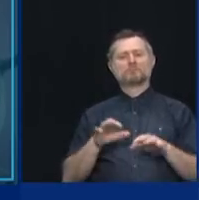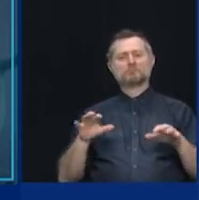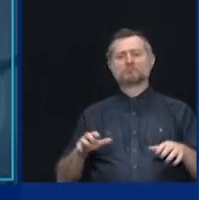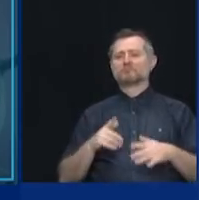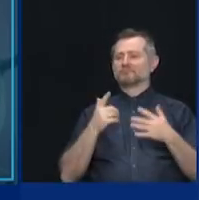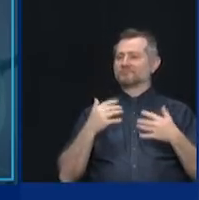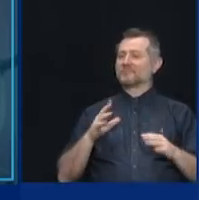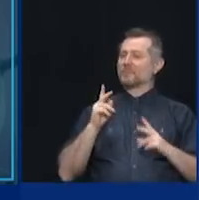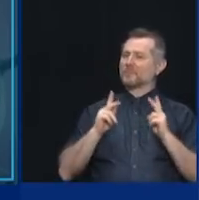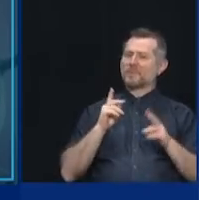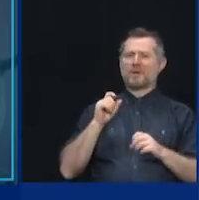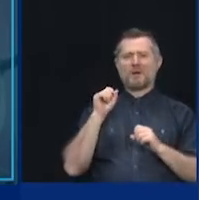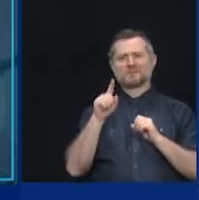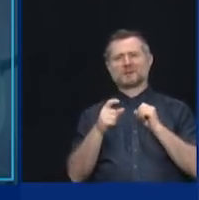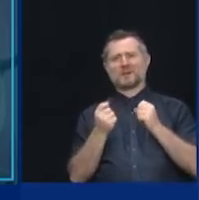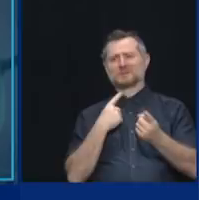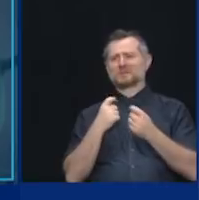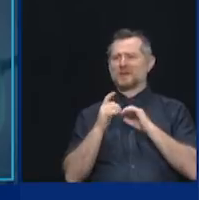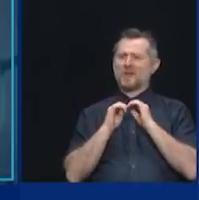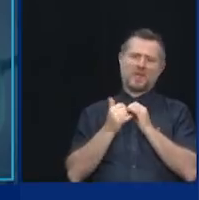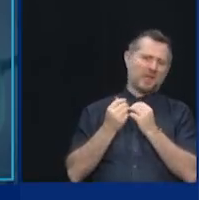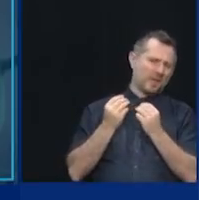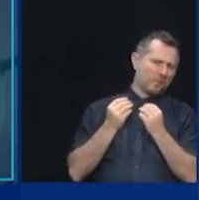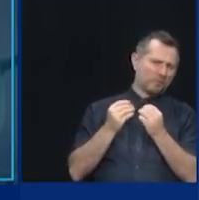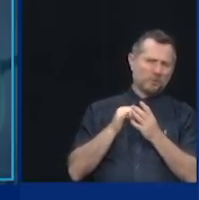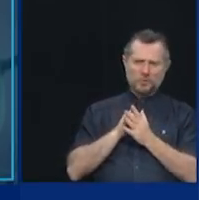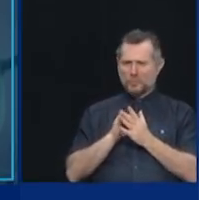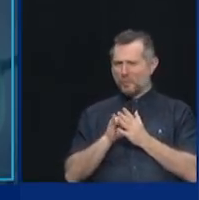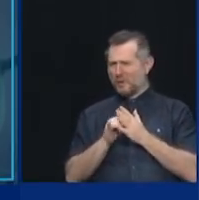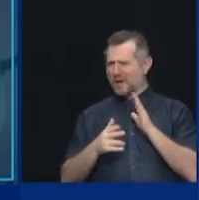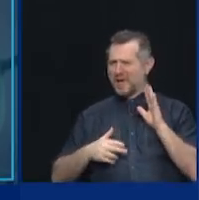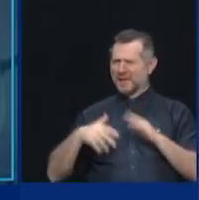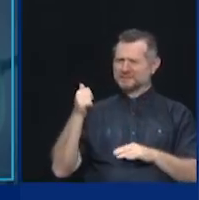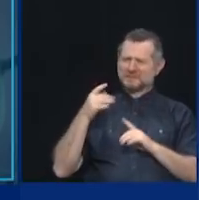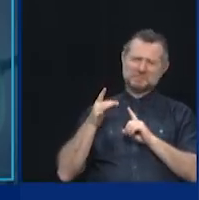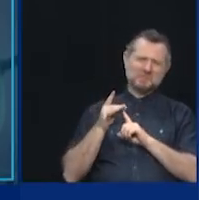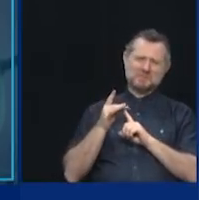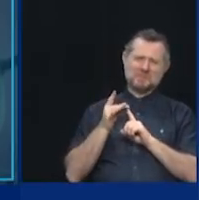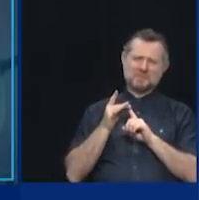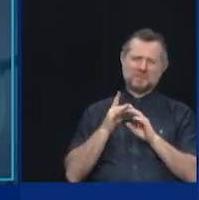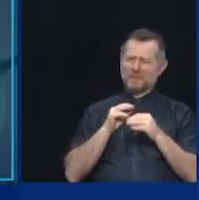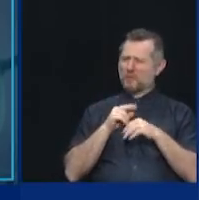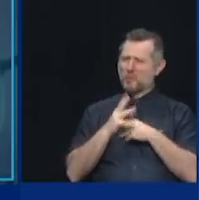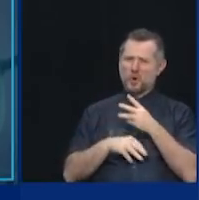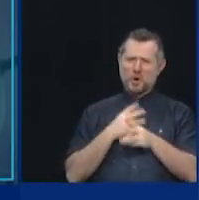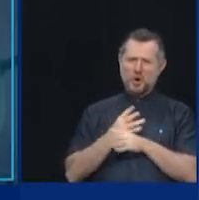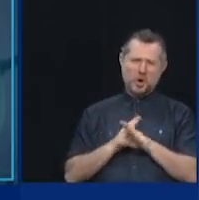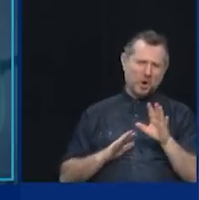did New York go from the worst infection rate on the globe,